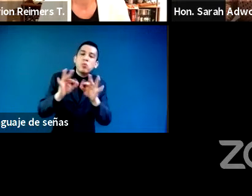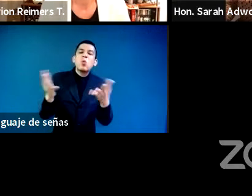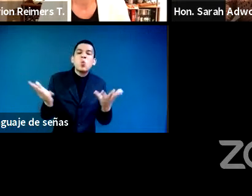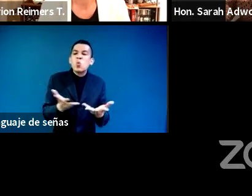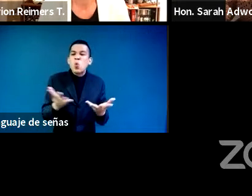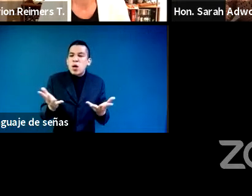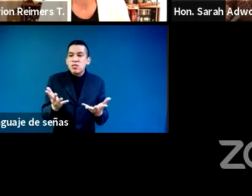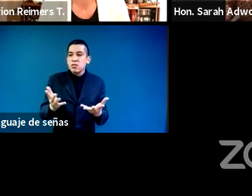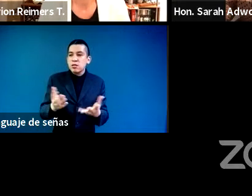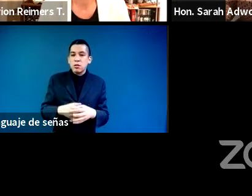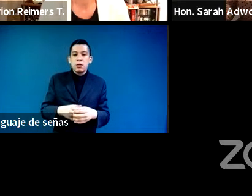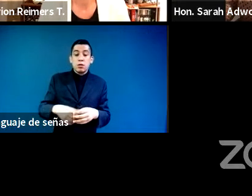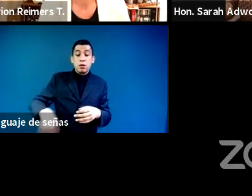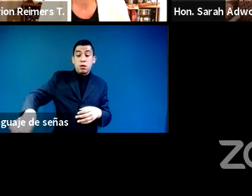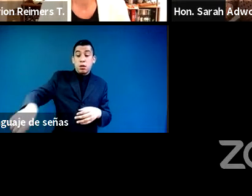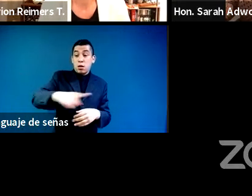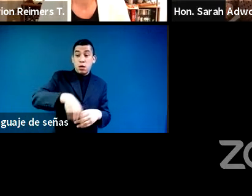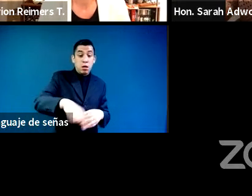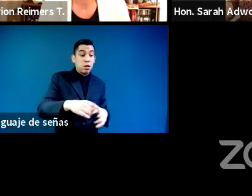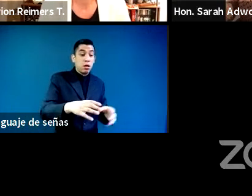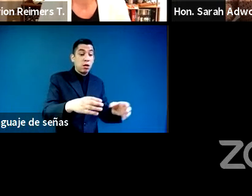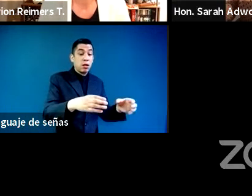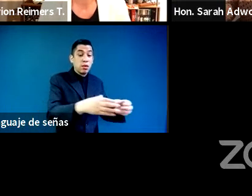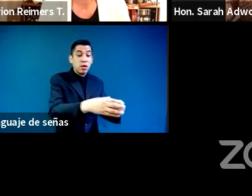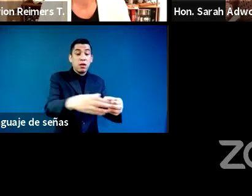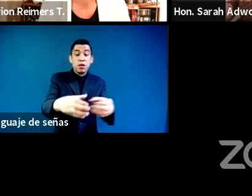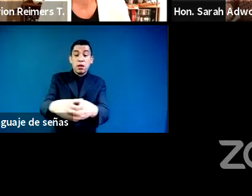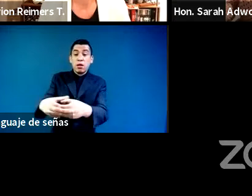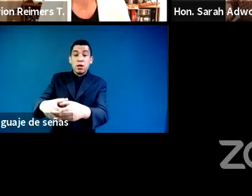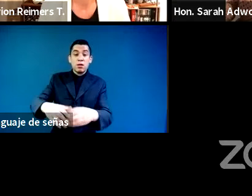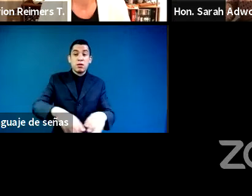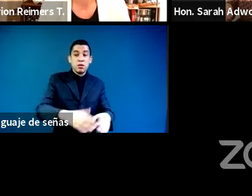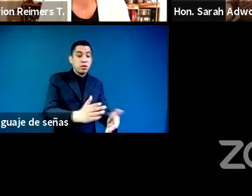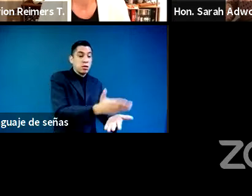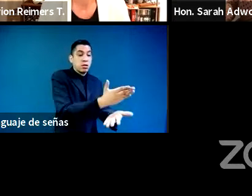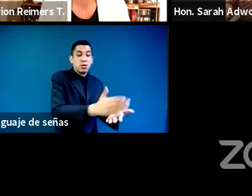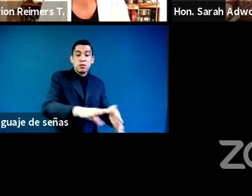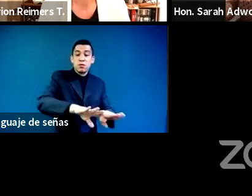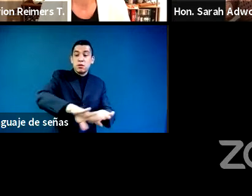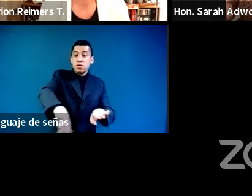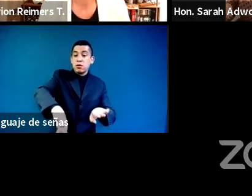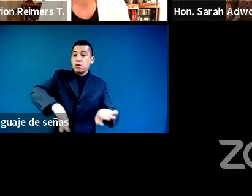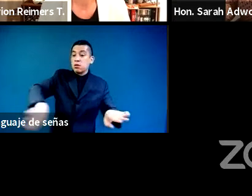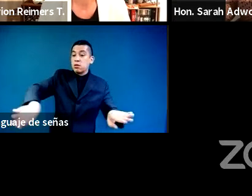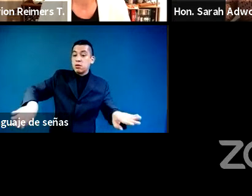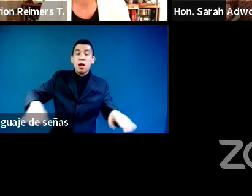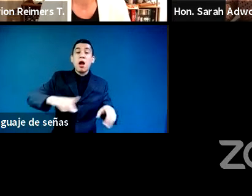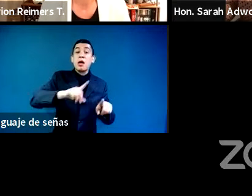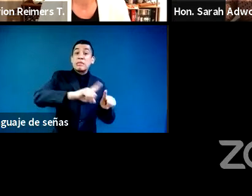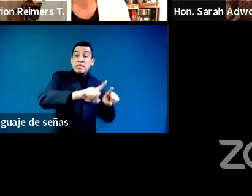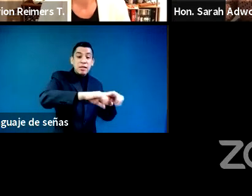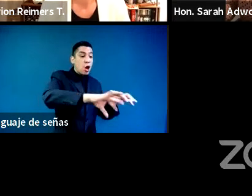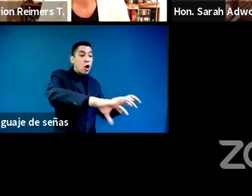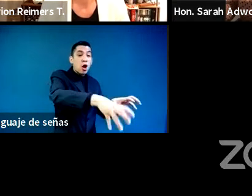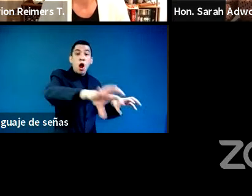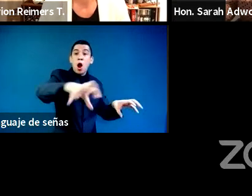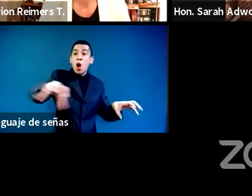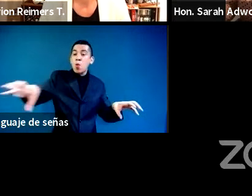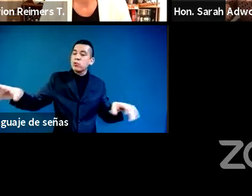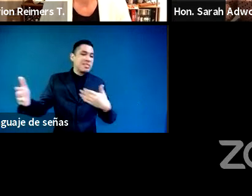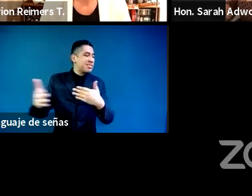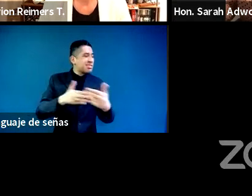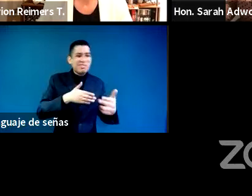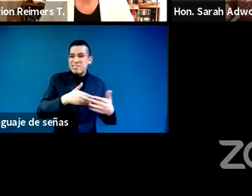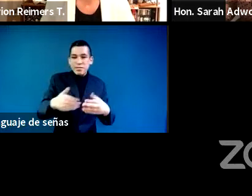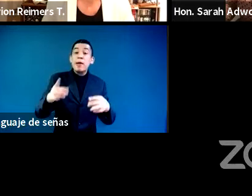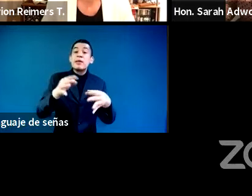backgrounds put people, more especially women and girls, in a position where they're seen as a weaker sex. So I think that